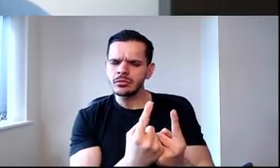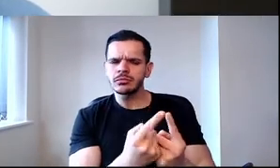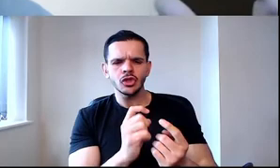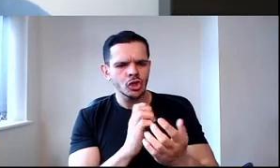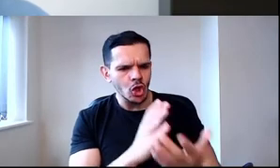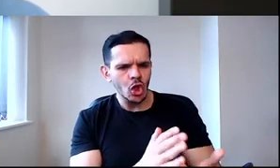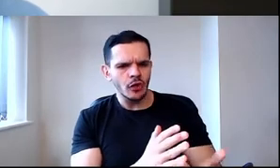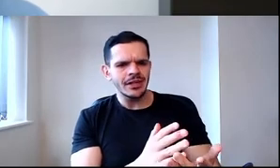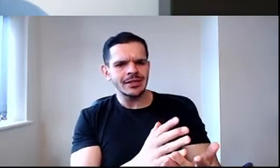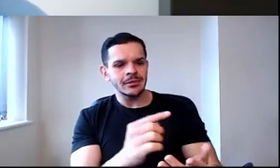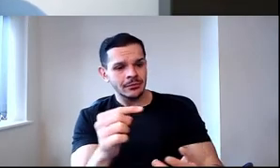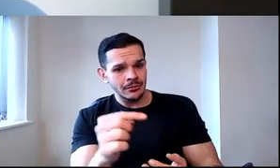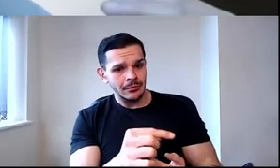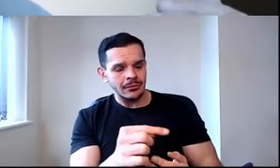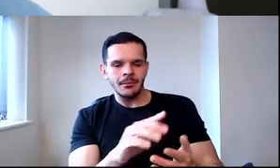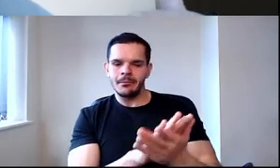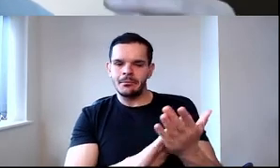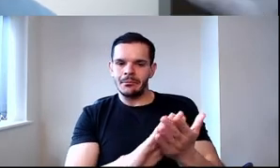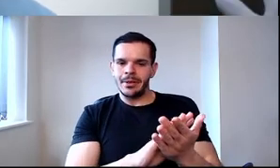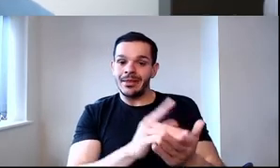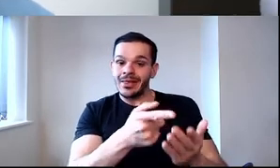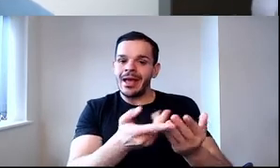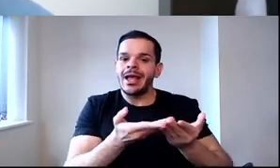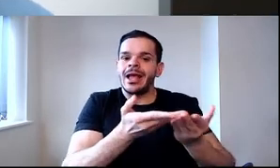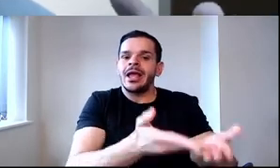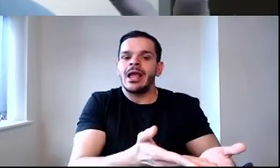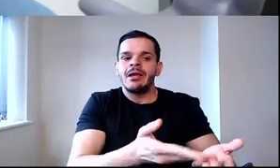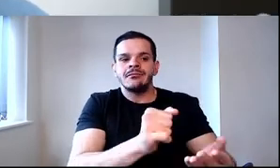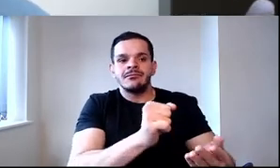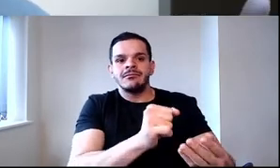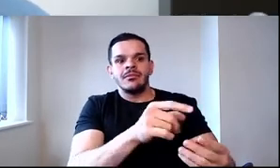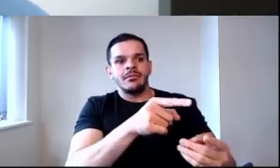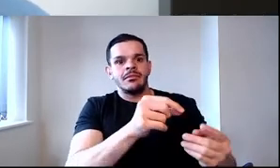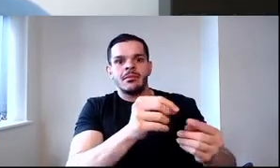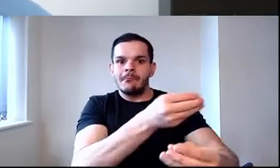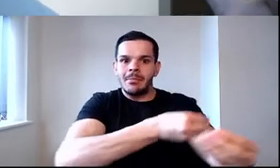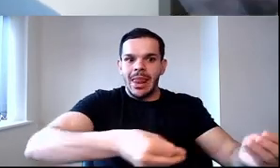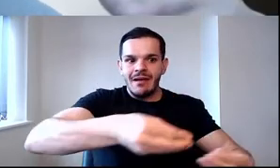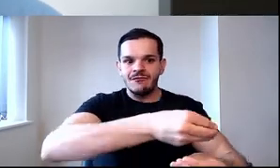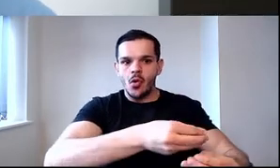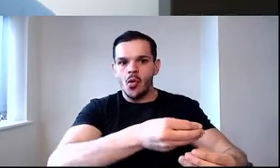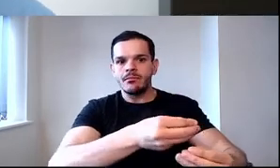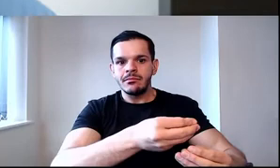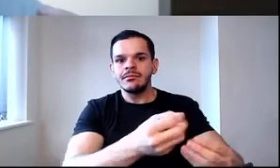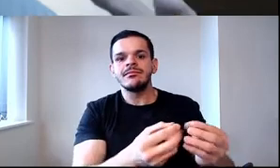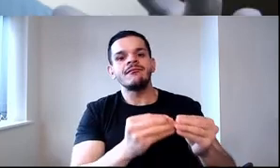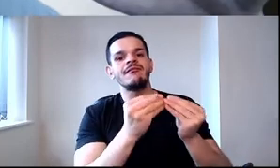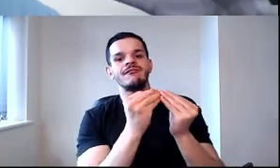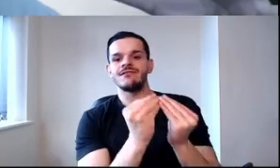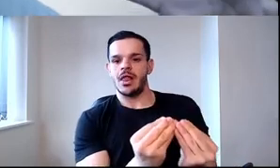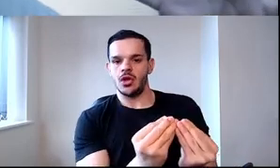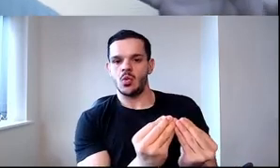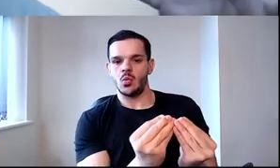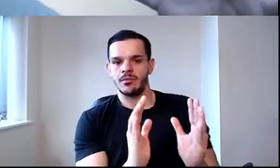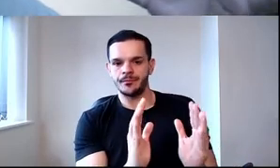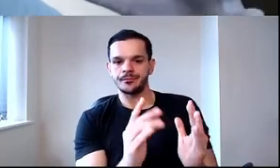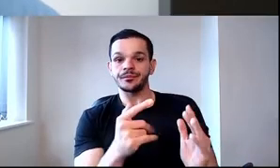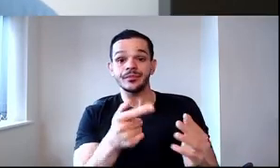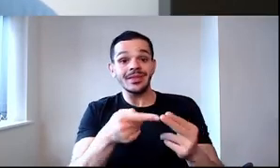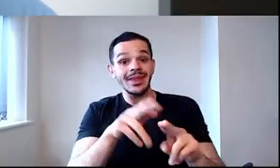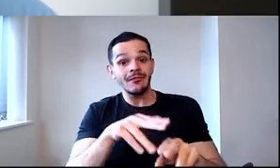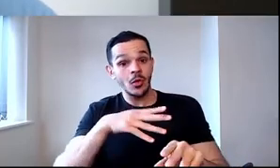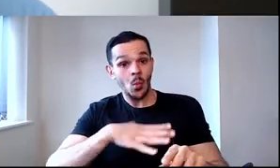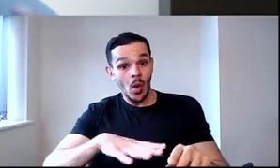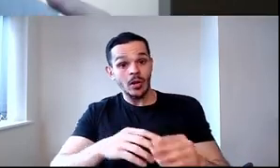and the products, that gives it value. Okay, the platform itself. So you want to be a yield